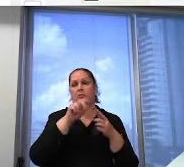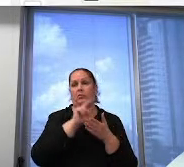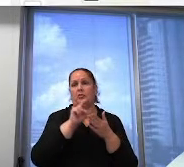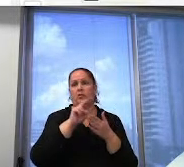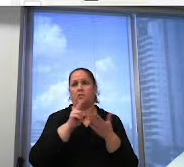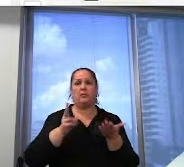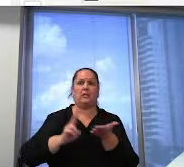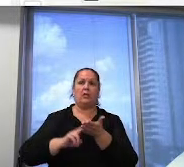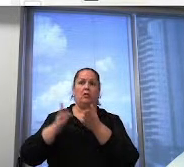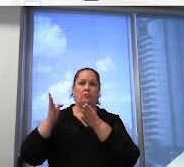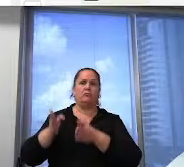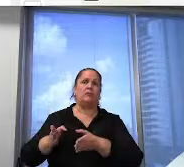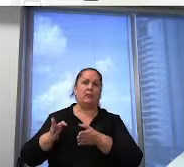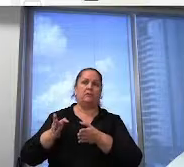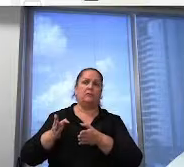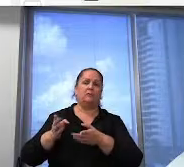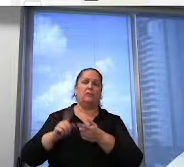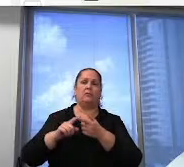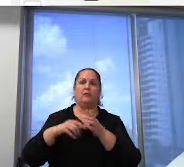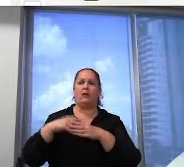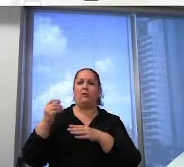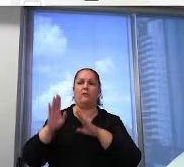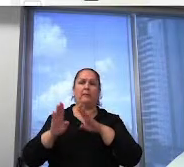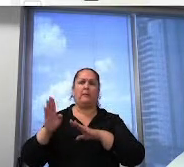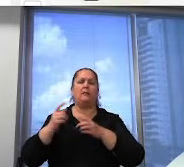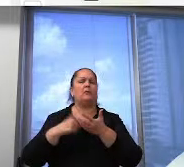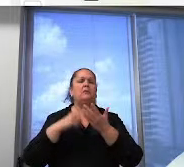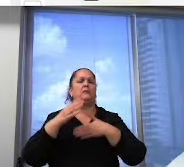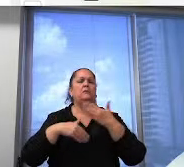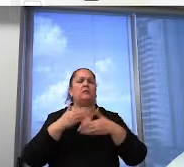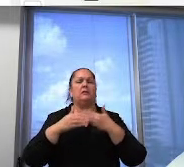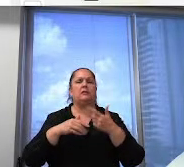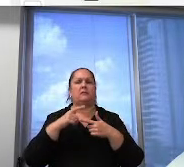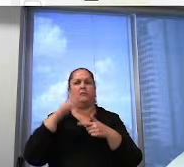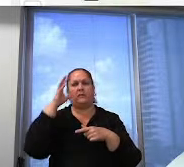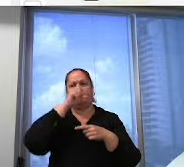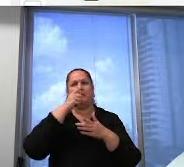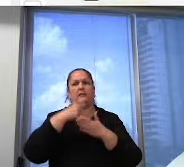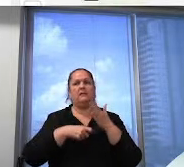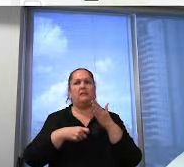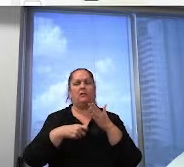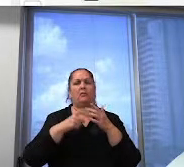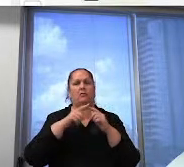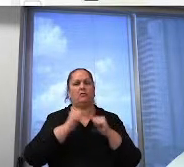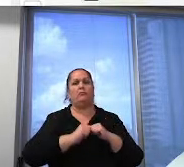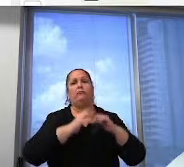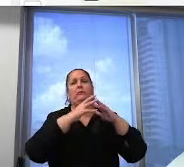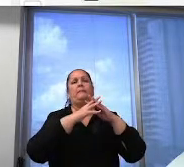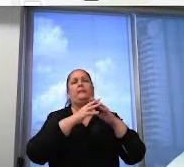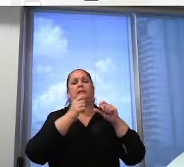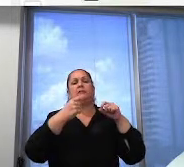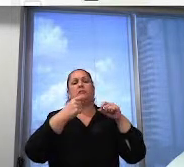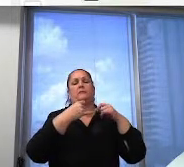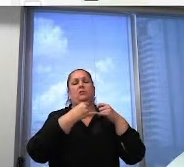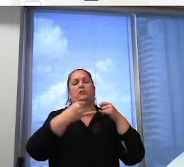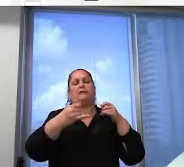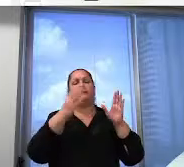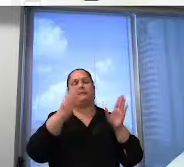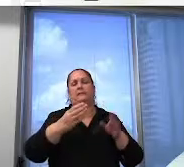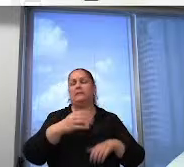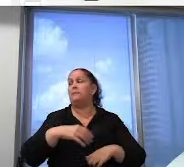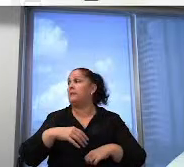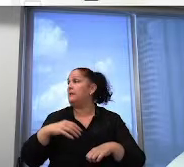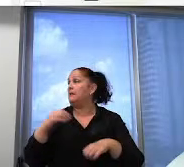assume you're using contractors, you're going out for EPC bids, or what's the process for estimating the cost to rebuild the transmission line